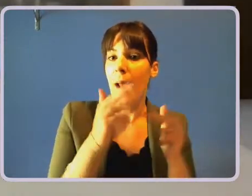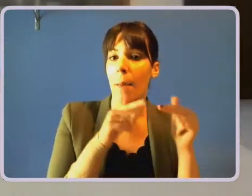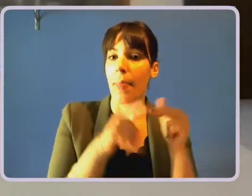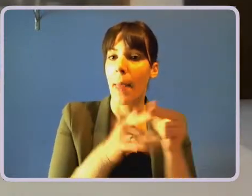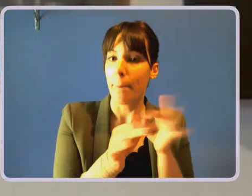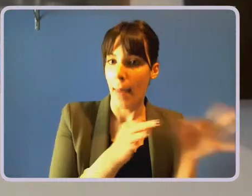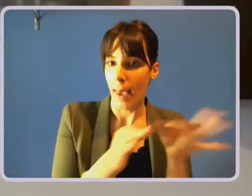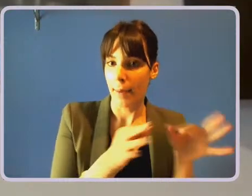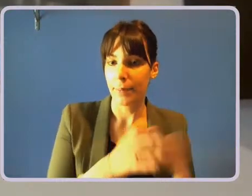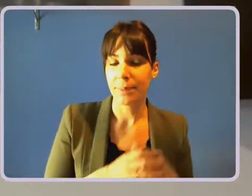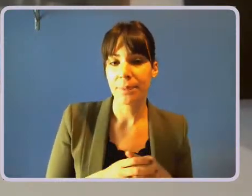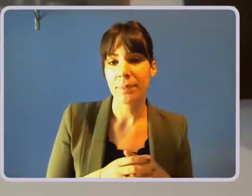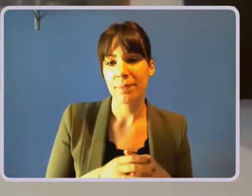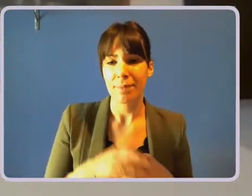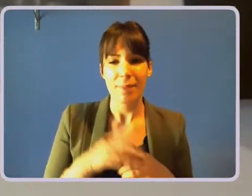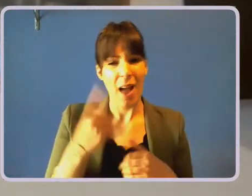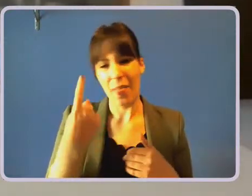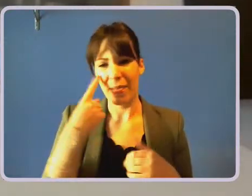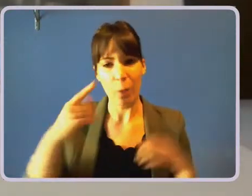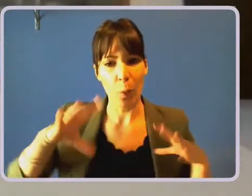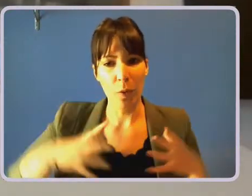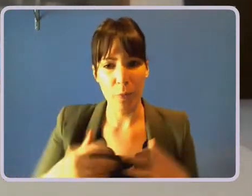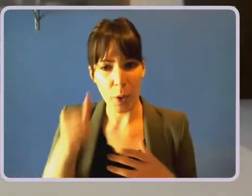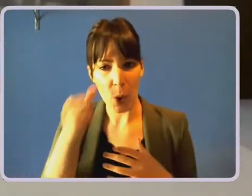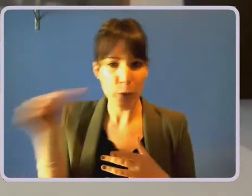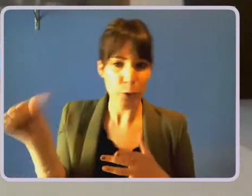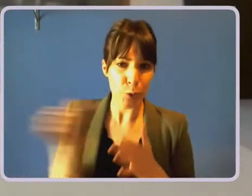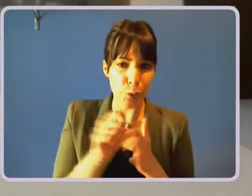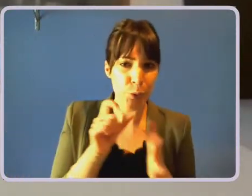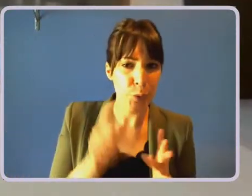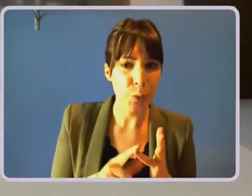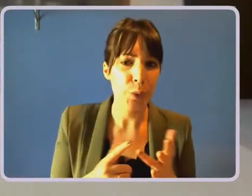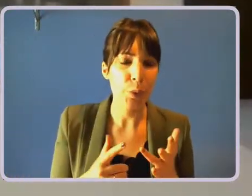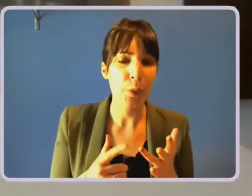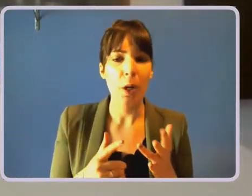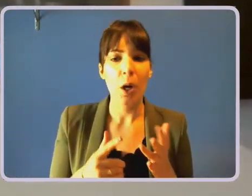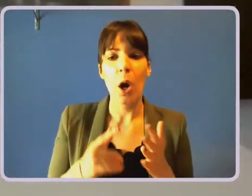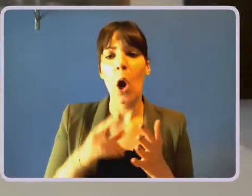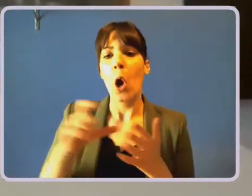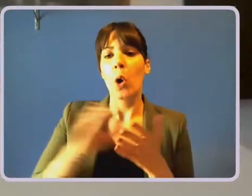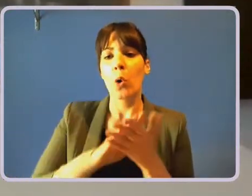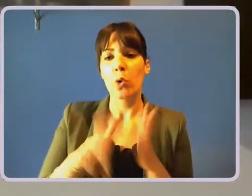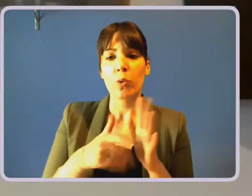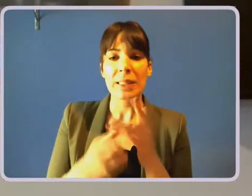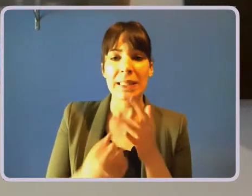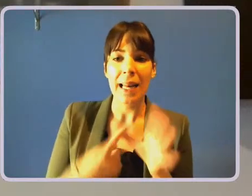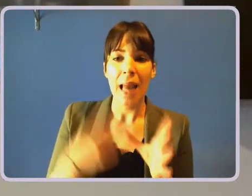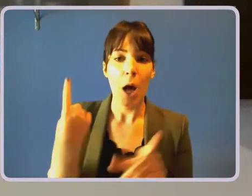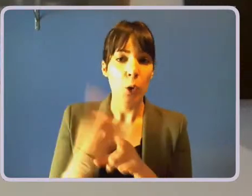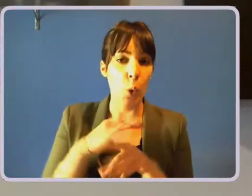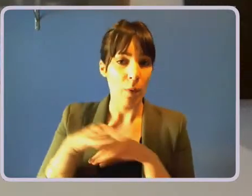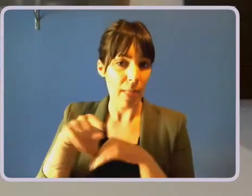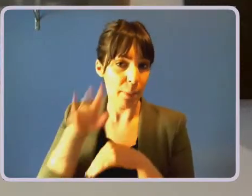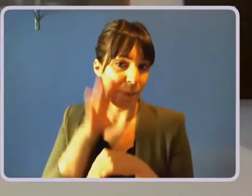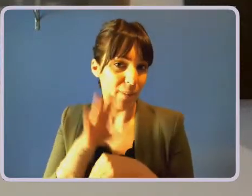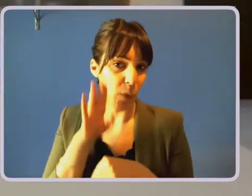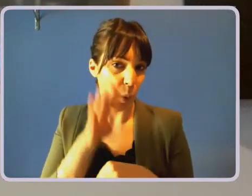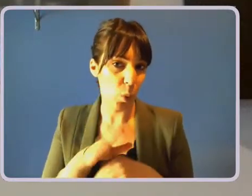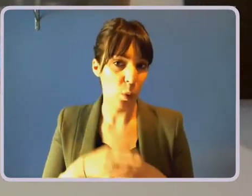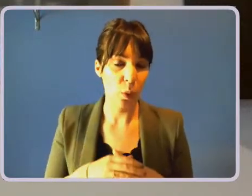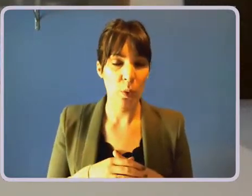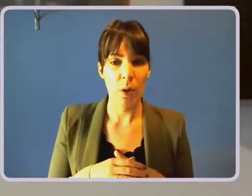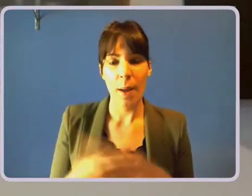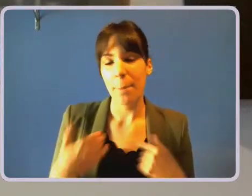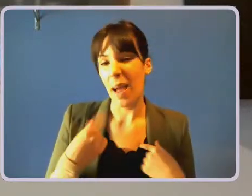a no-brainer, and it's something that Christina has certainly touched on. But if particularly in these times,